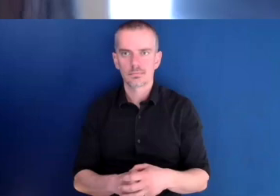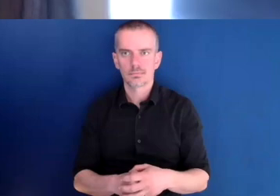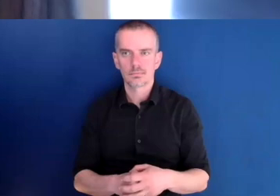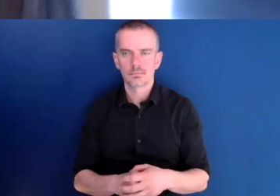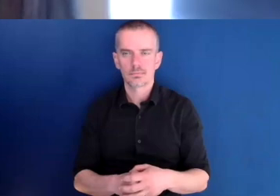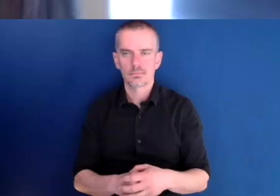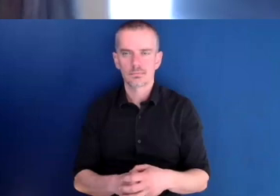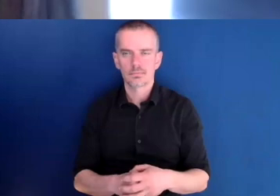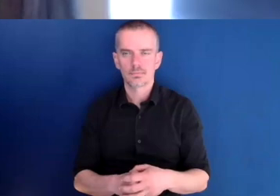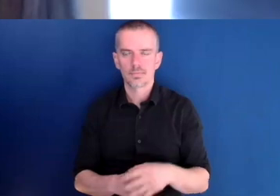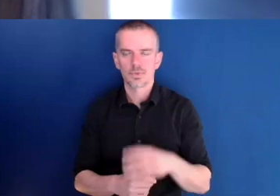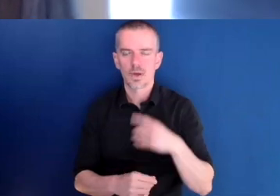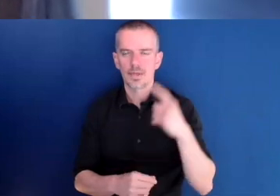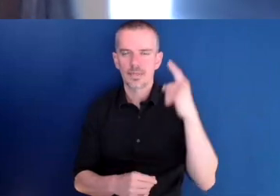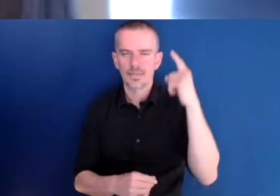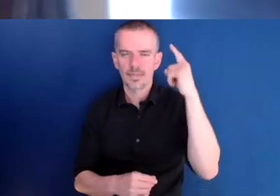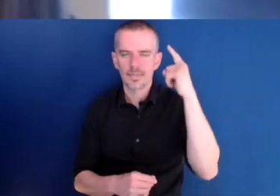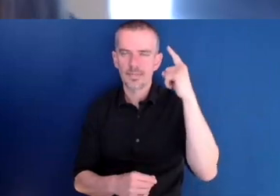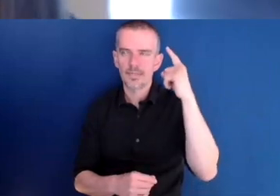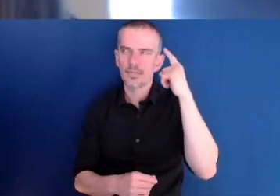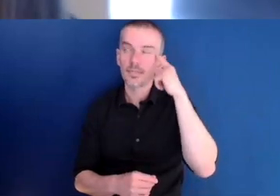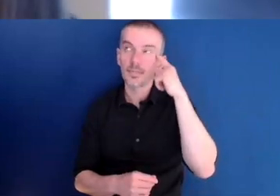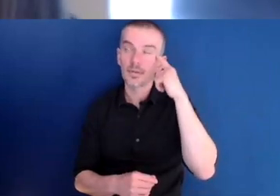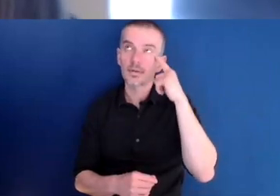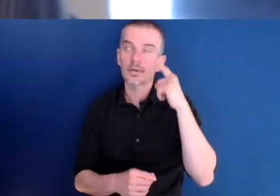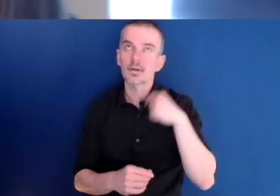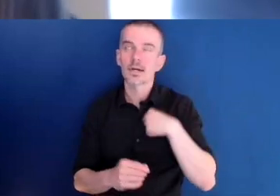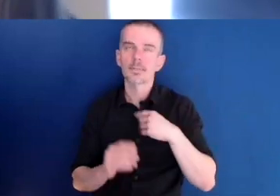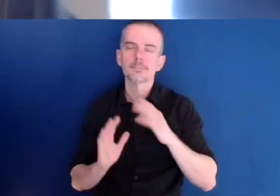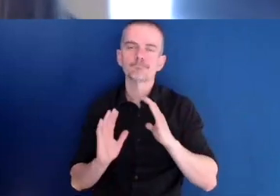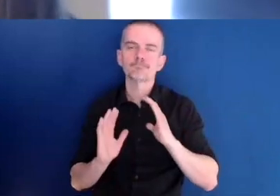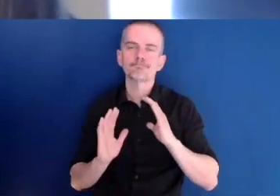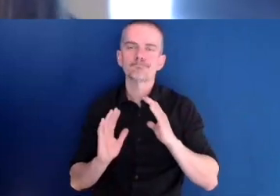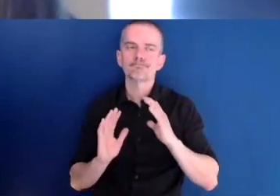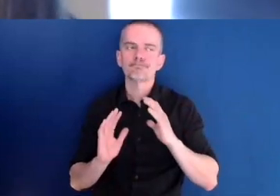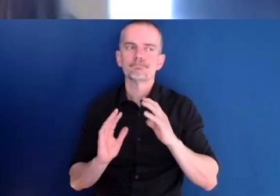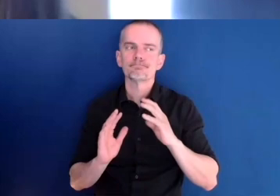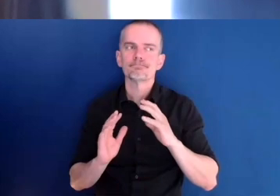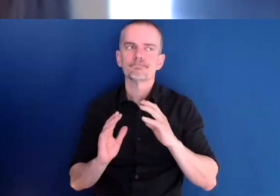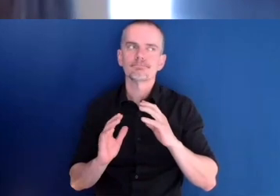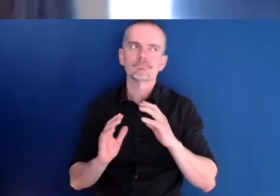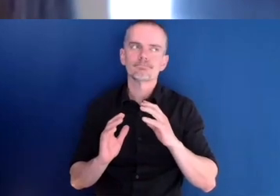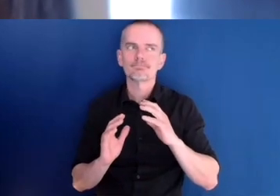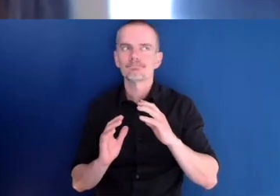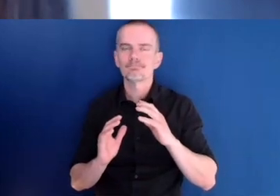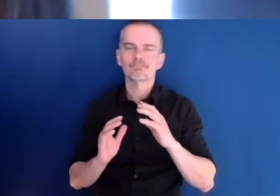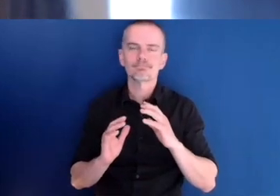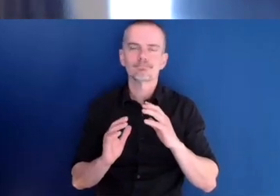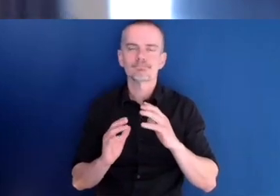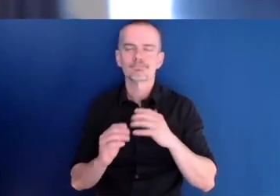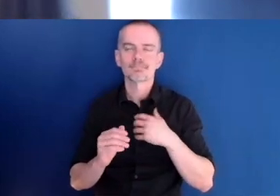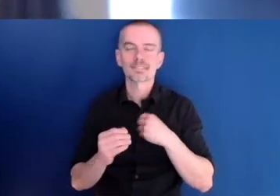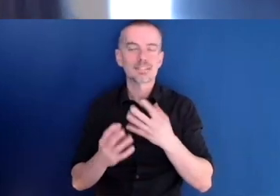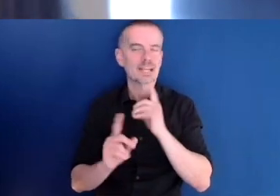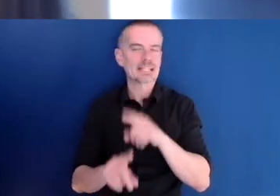I think I hesitate to give a answer on this because